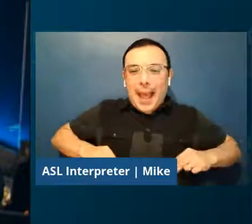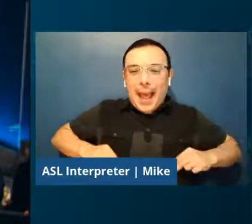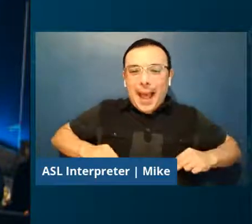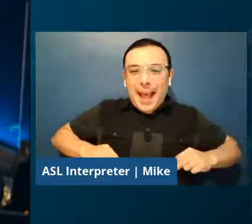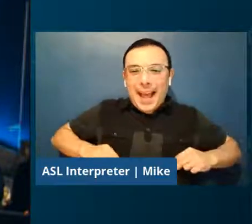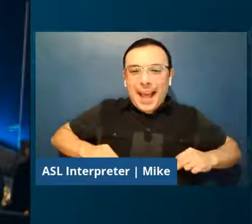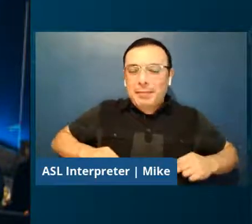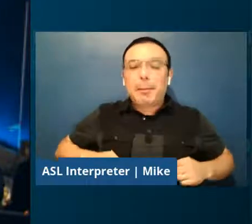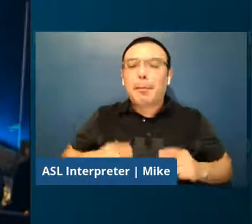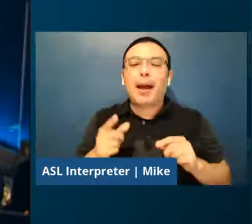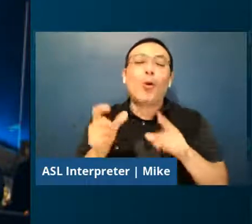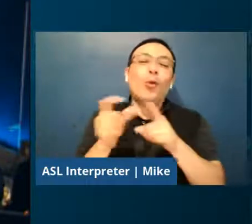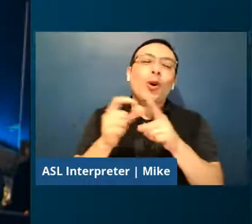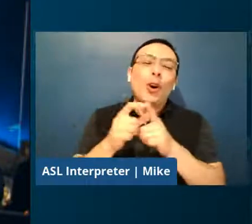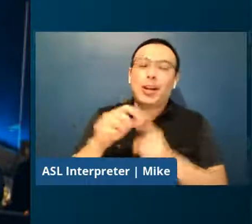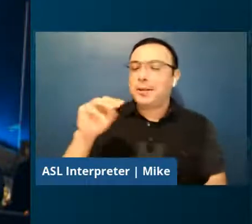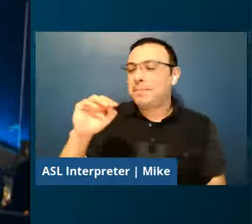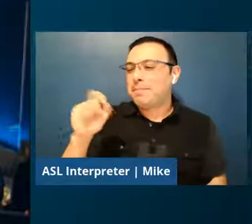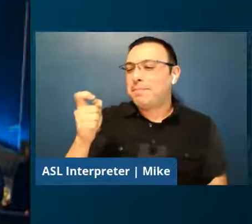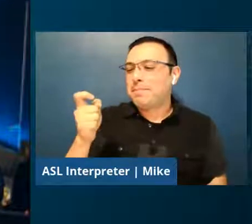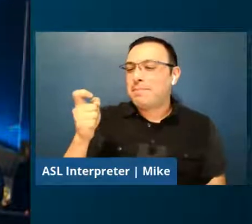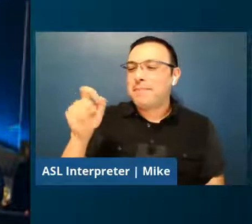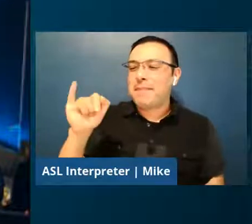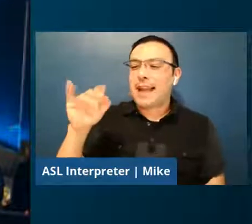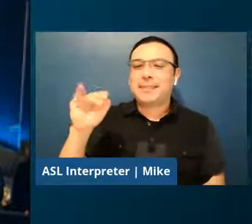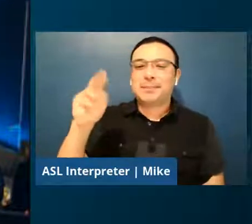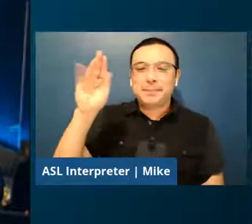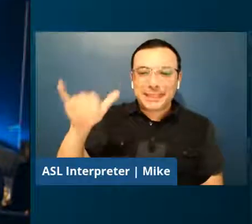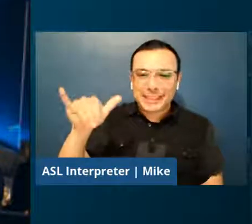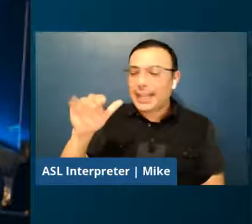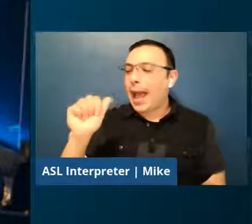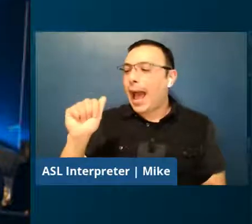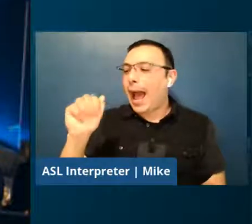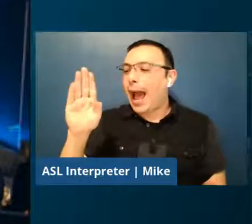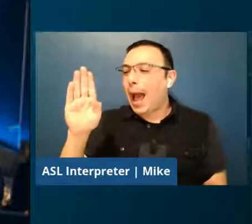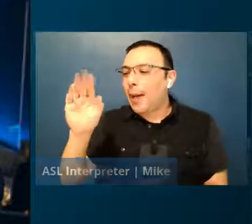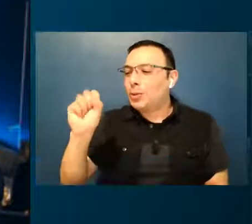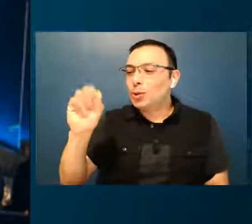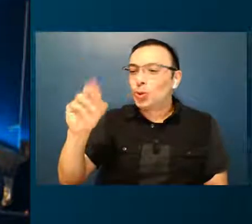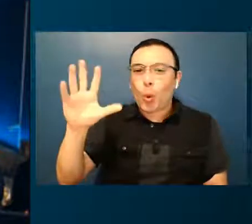term for those. Great question. Any others?